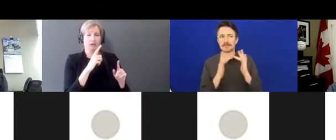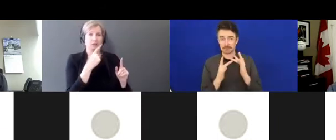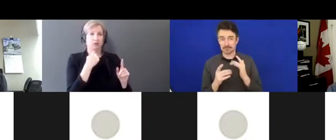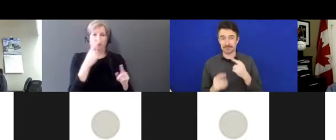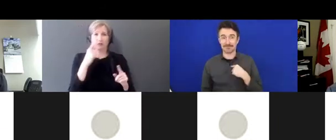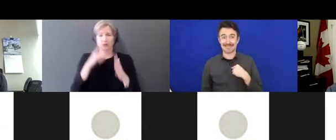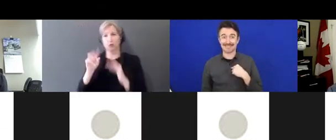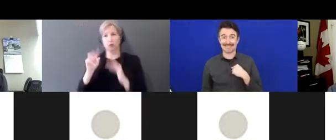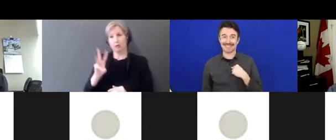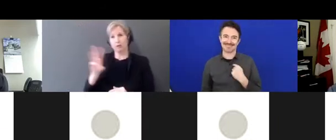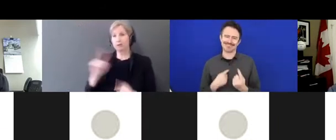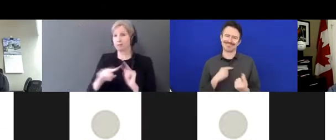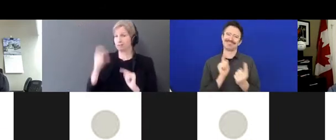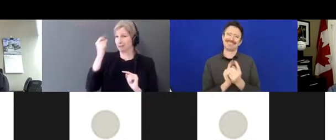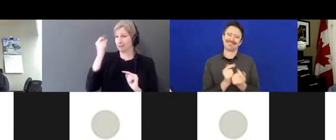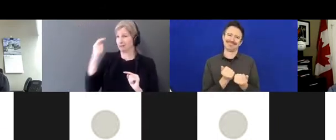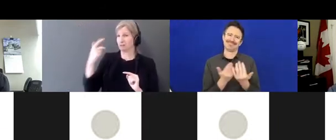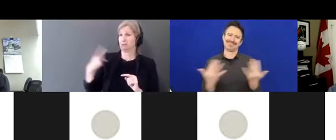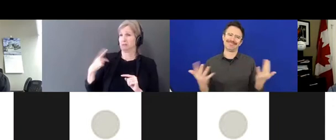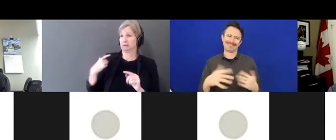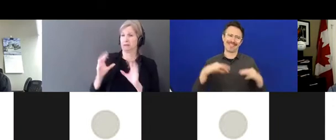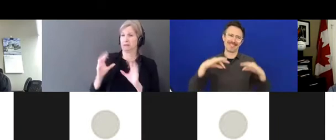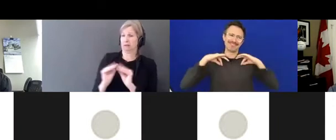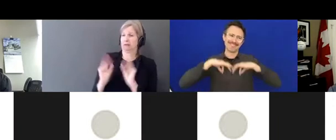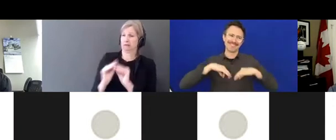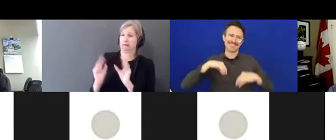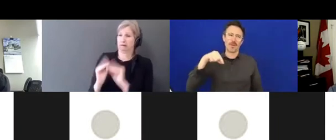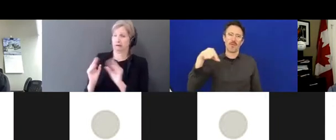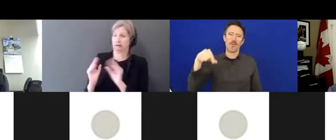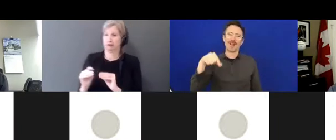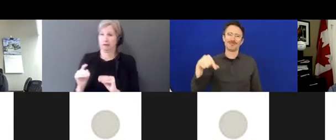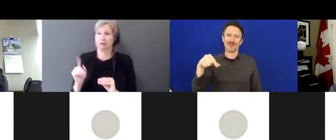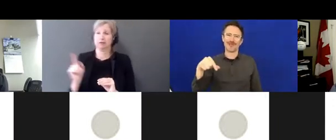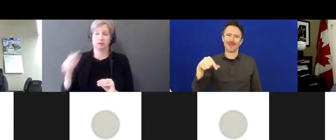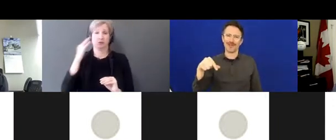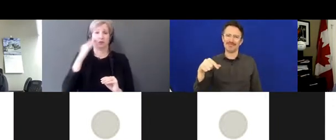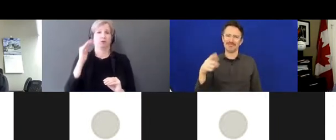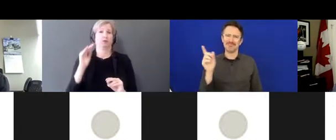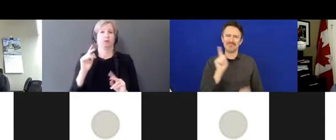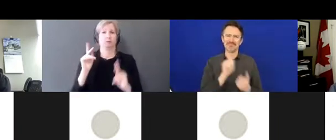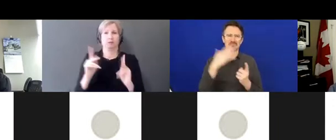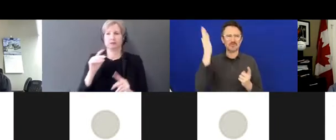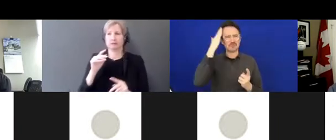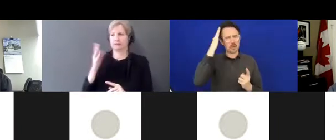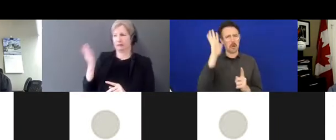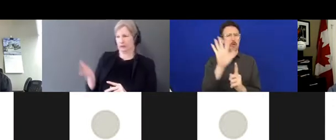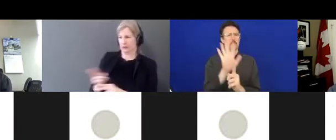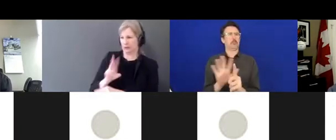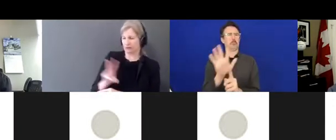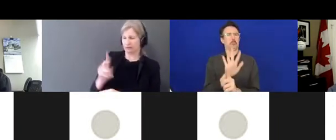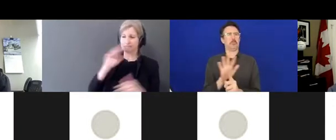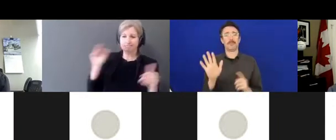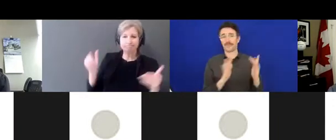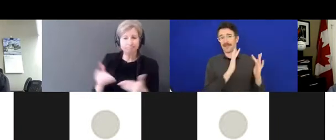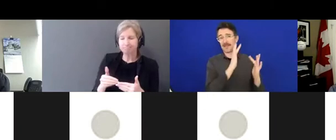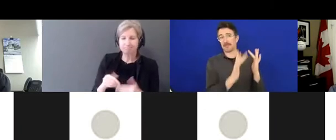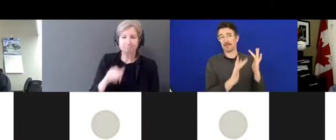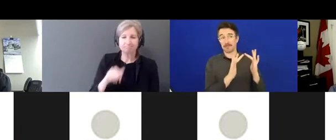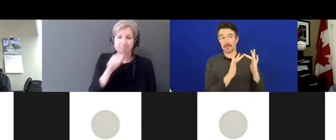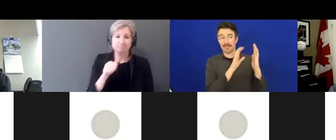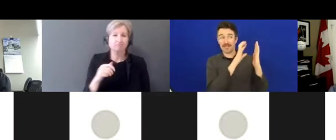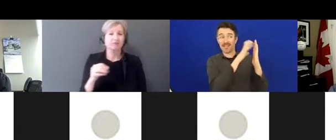know that she doesn't really like it when people use that introduction. And probably most people who are